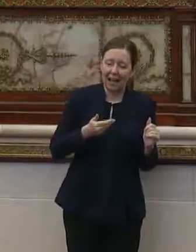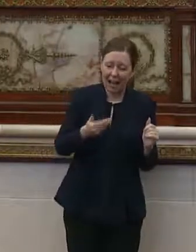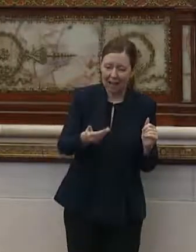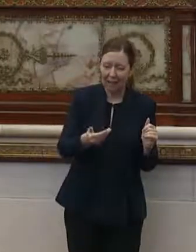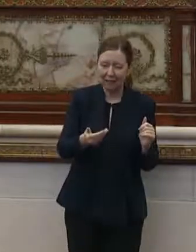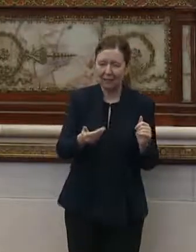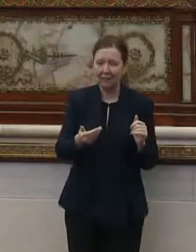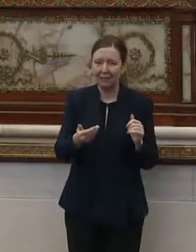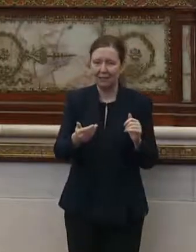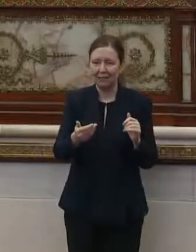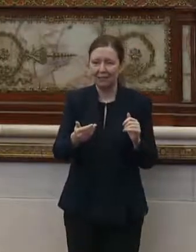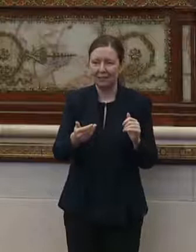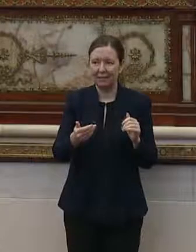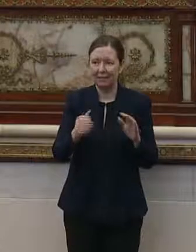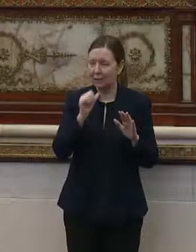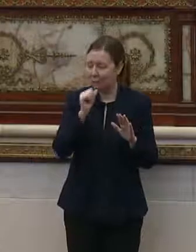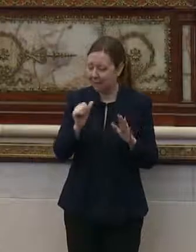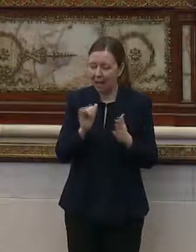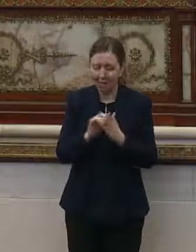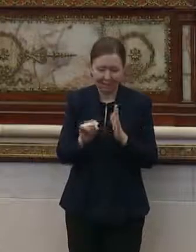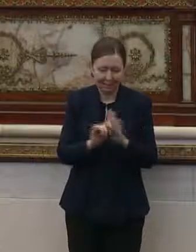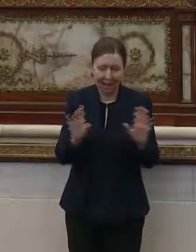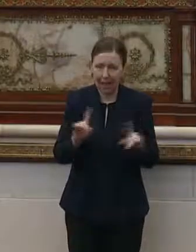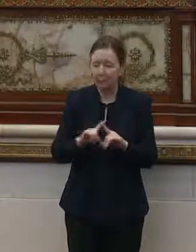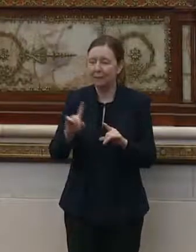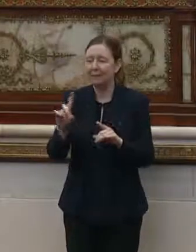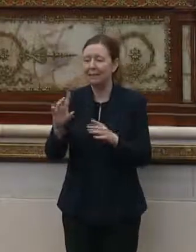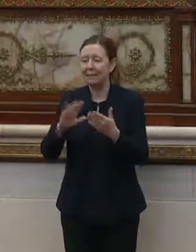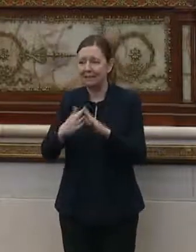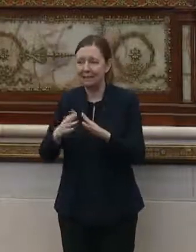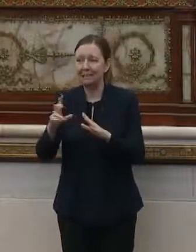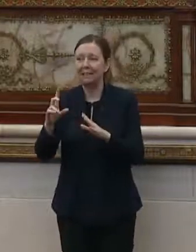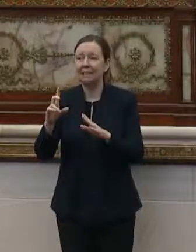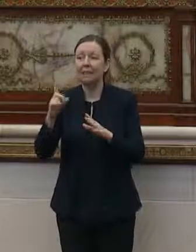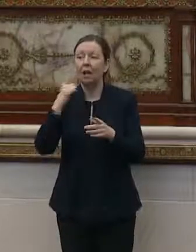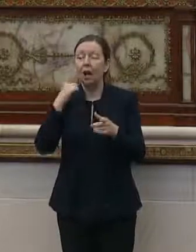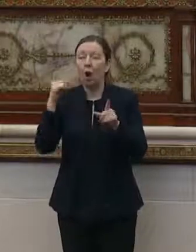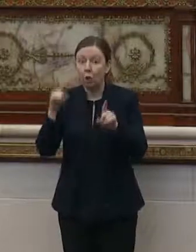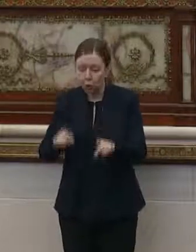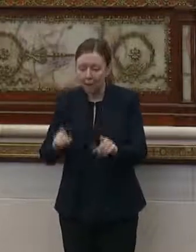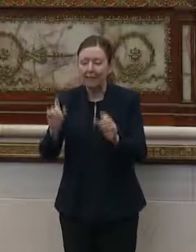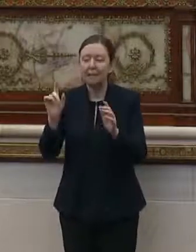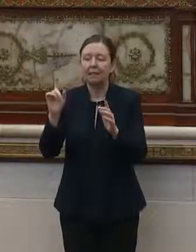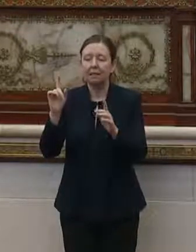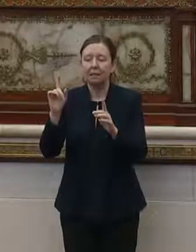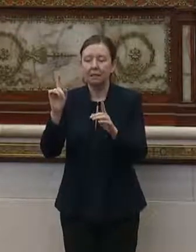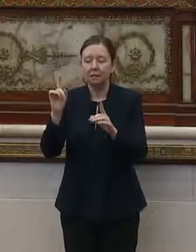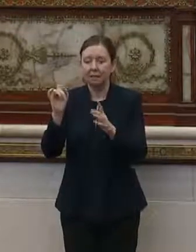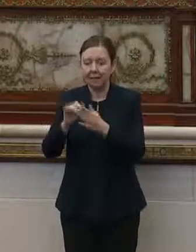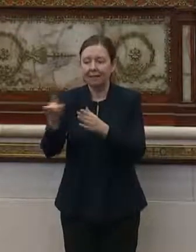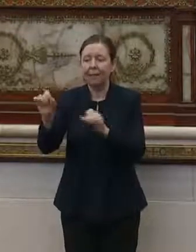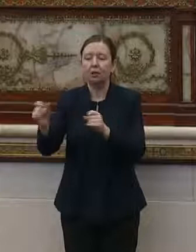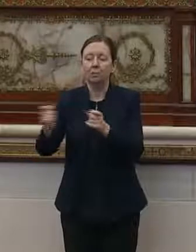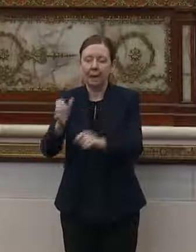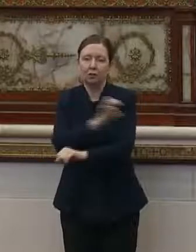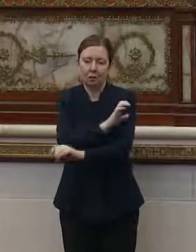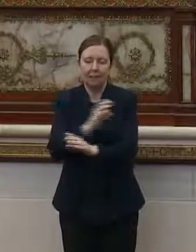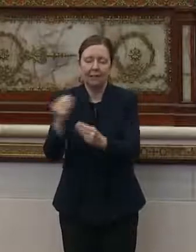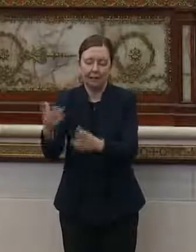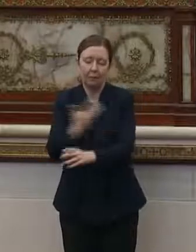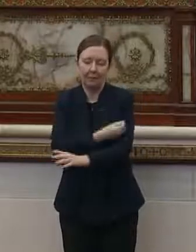transaction, which there wasn't at the time, but the city did agree with this organization to have them manage these clinics and to give them vaccine as part of